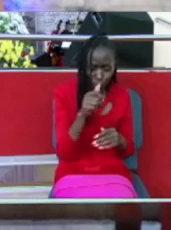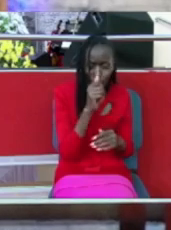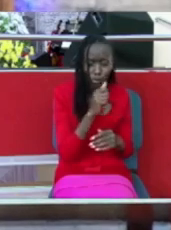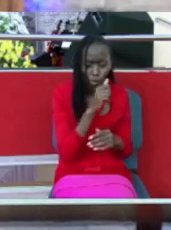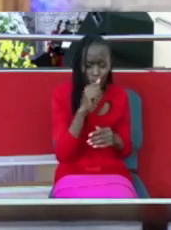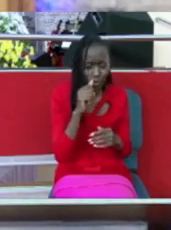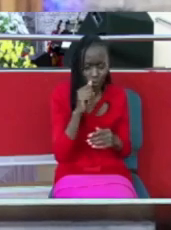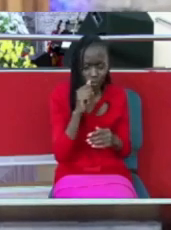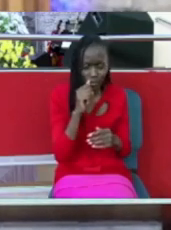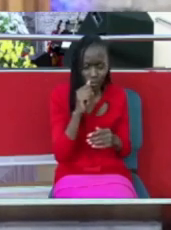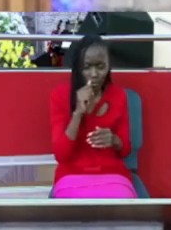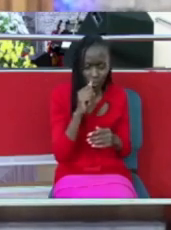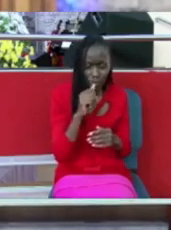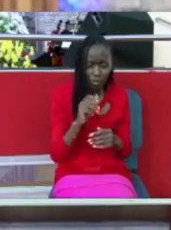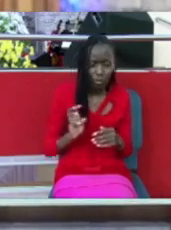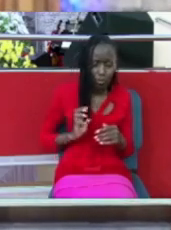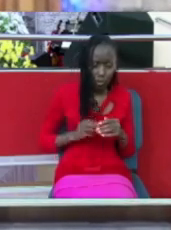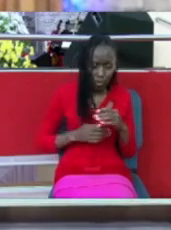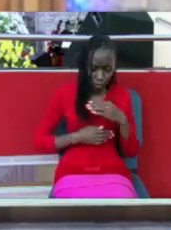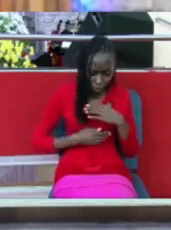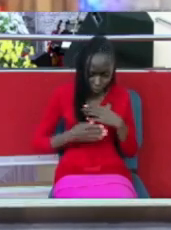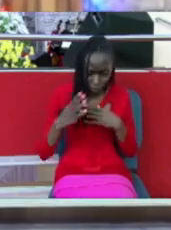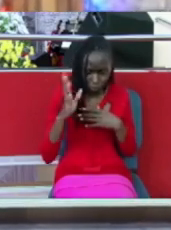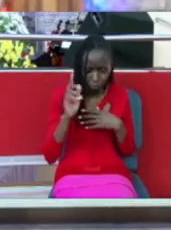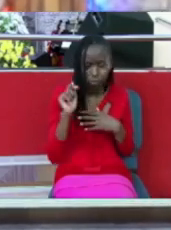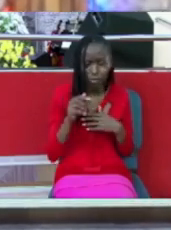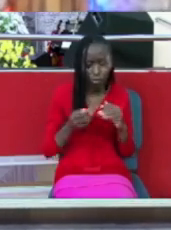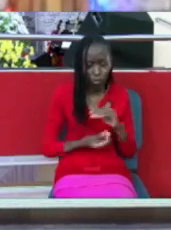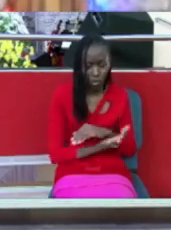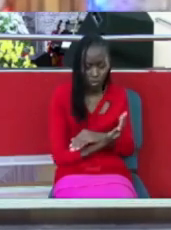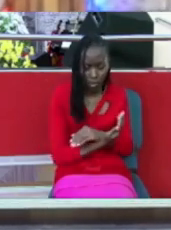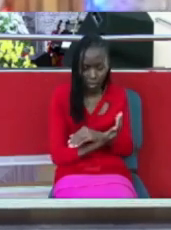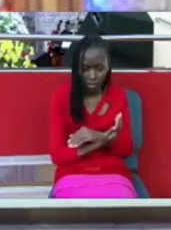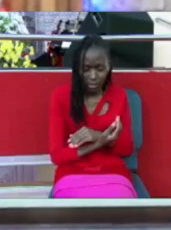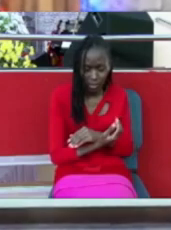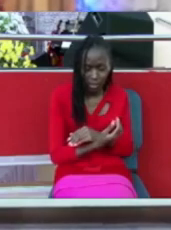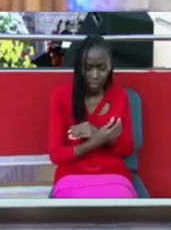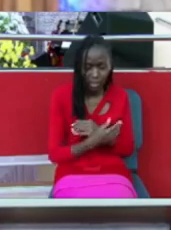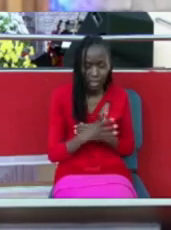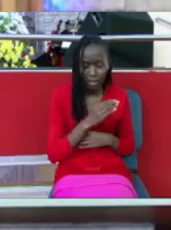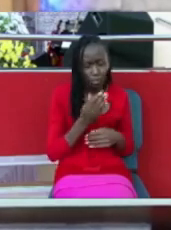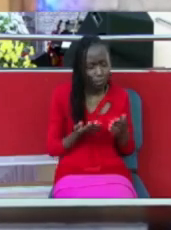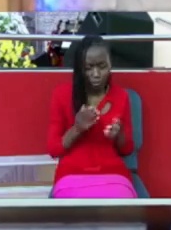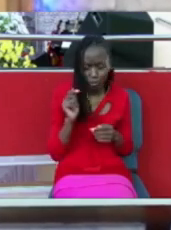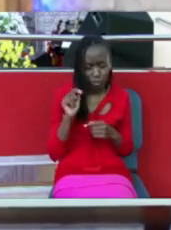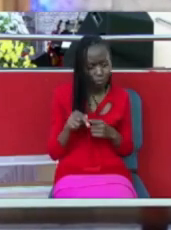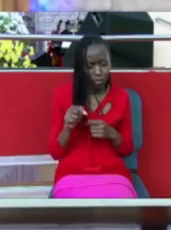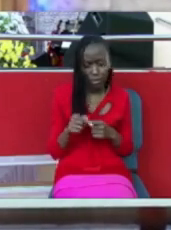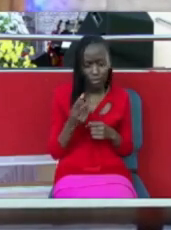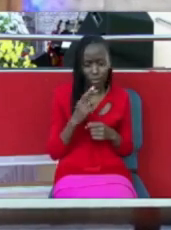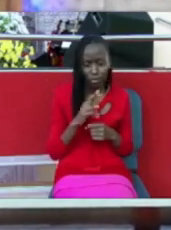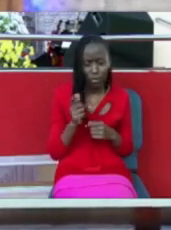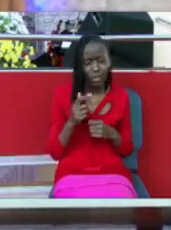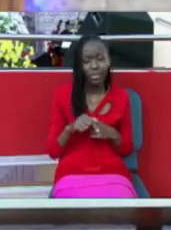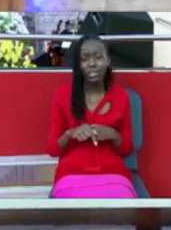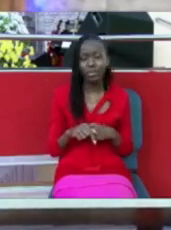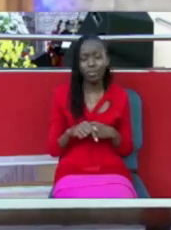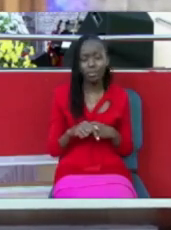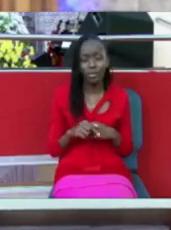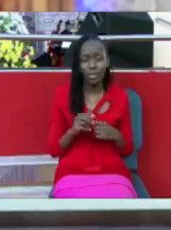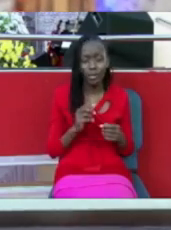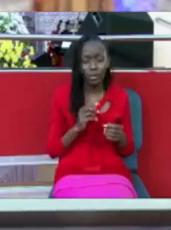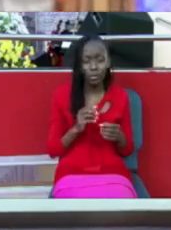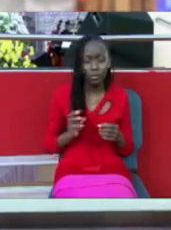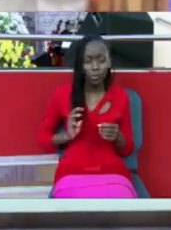mweka ahadi. We honor you this morning. Bwana tunakuheshimu. And maybe you are here this morning. Na inawezekana uko hapa leo. We are talking